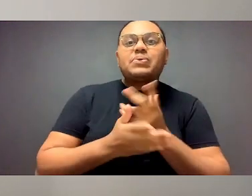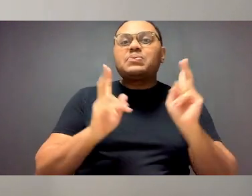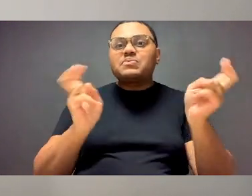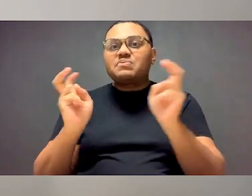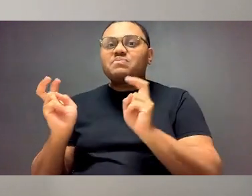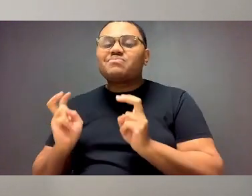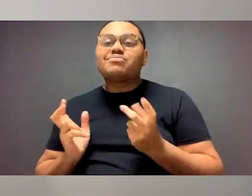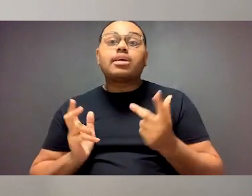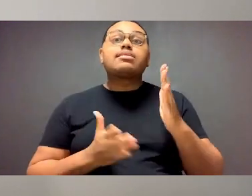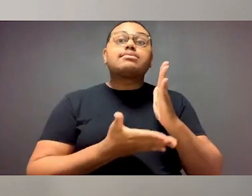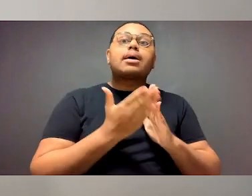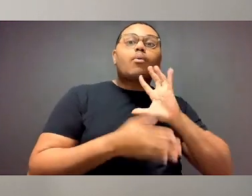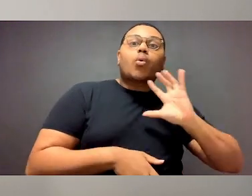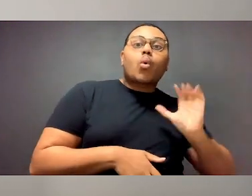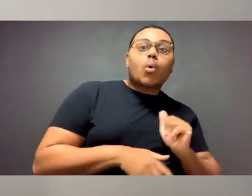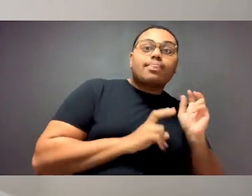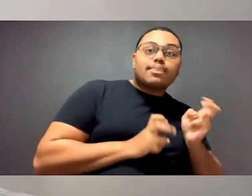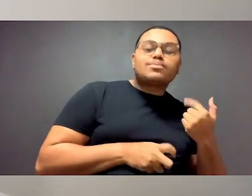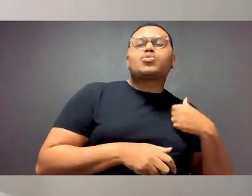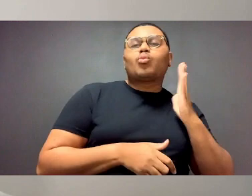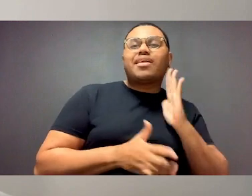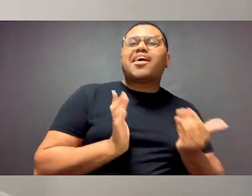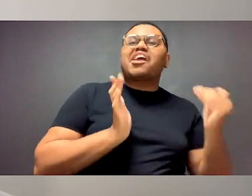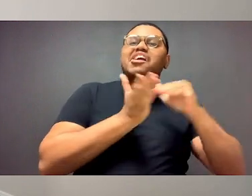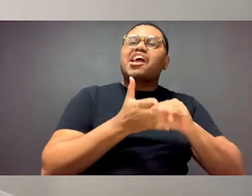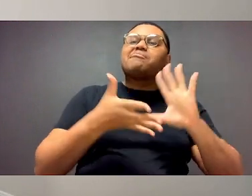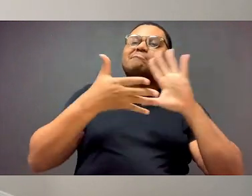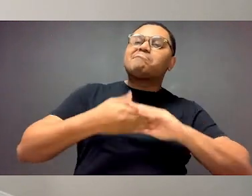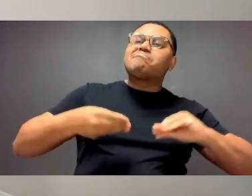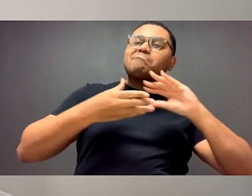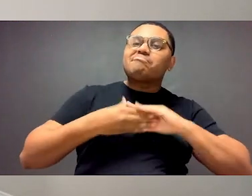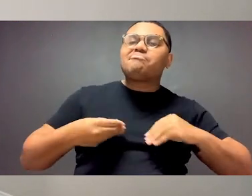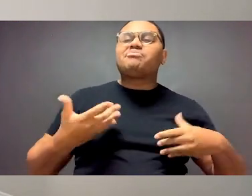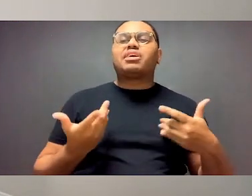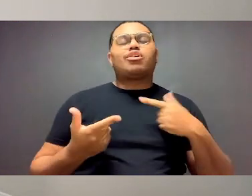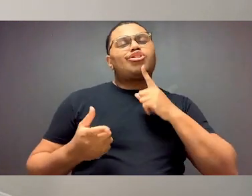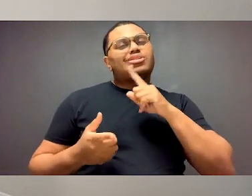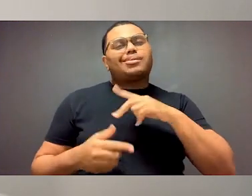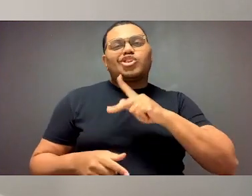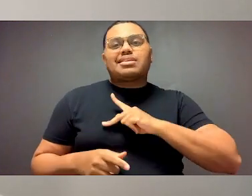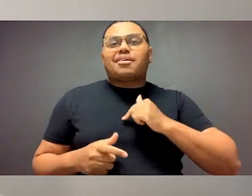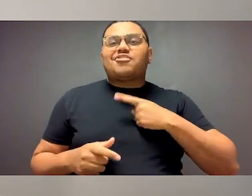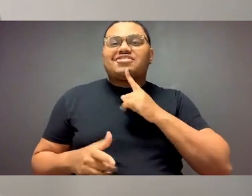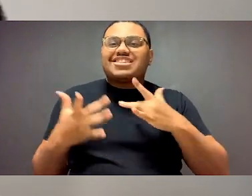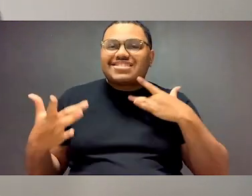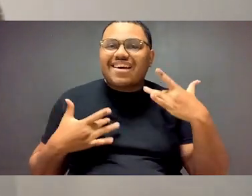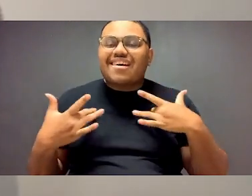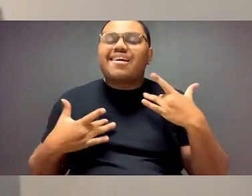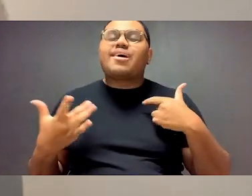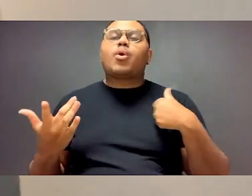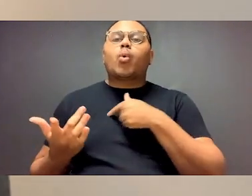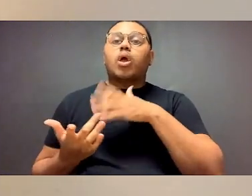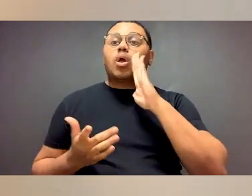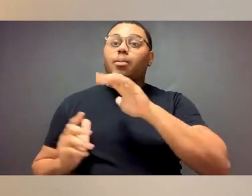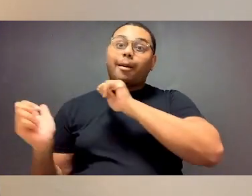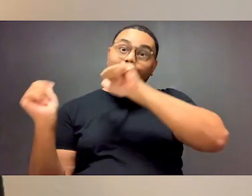themes and places. And personally, I'm really excited that we are going back to DC, which is my